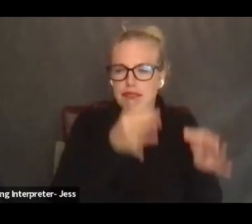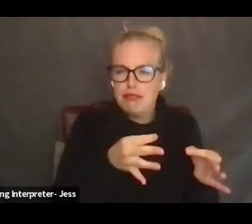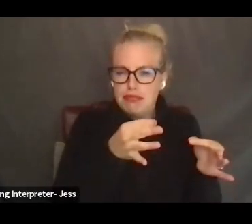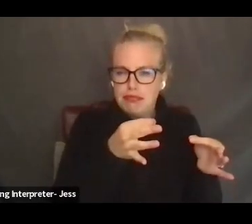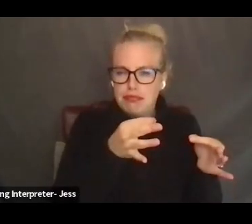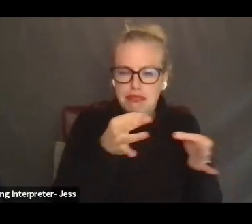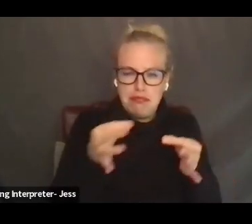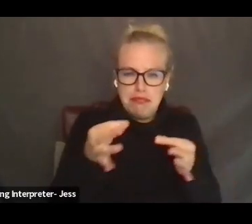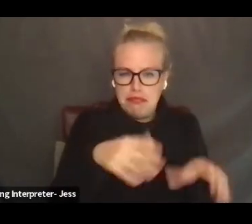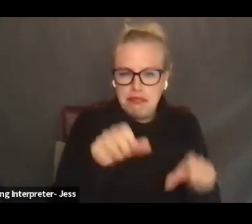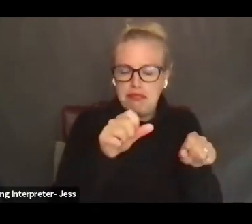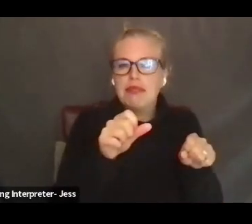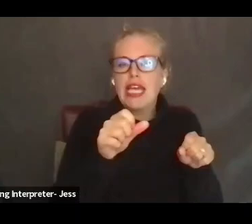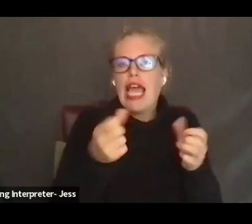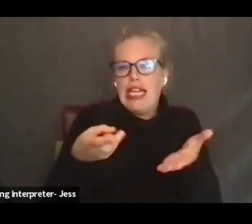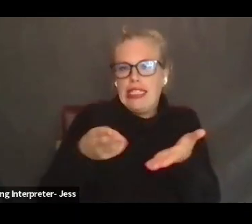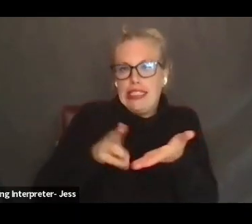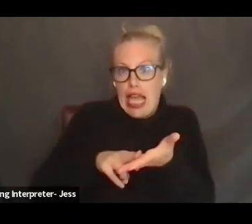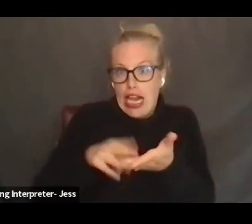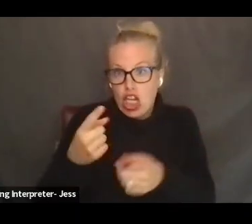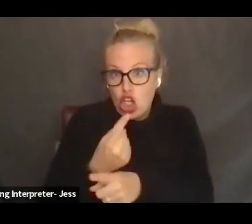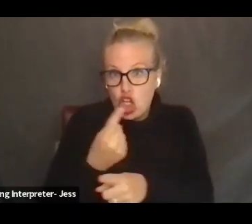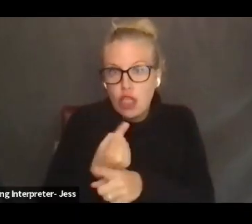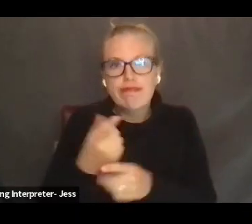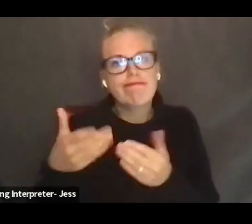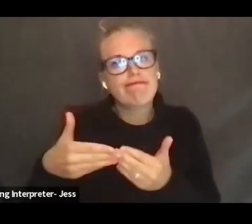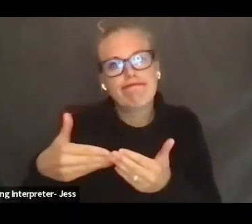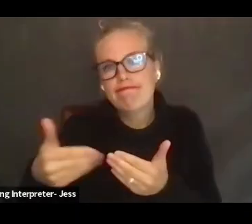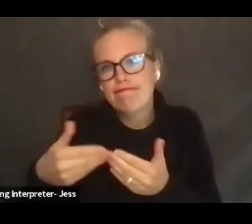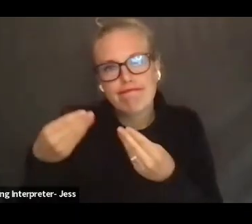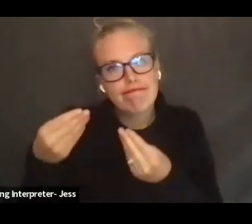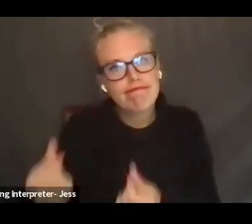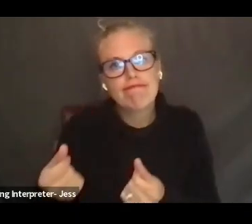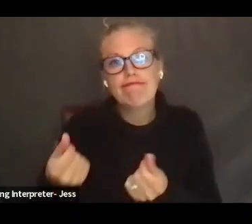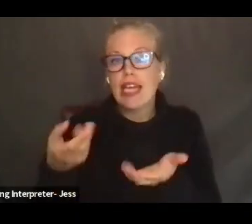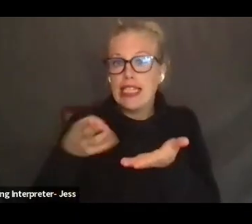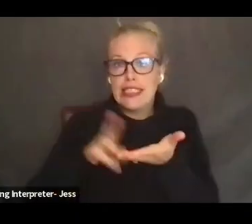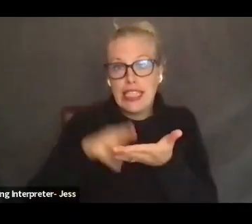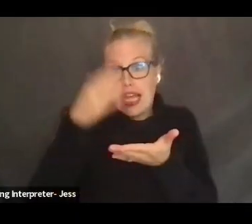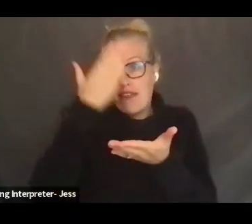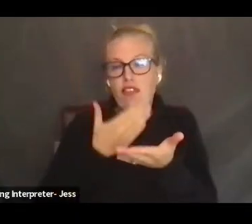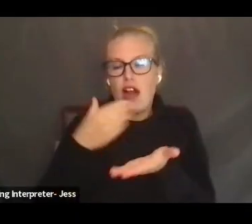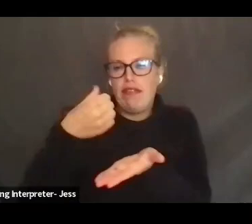correctly. Signing it correctly is easy. You either sign in front of a